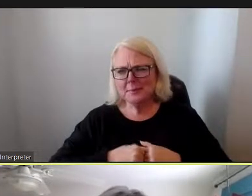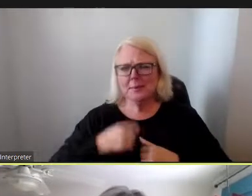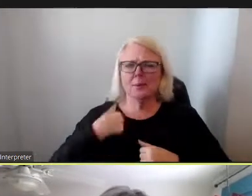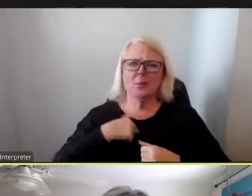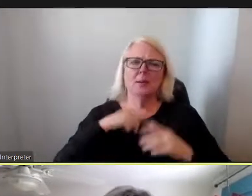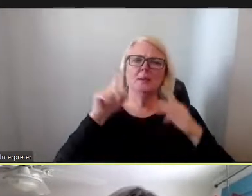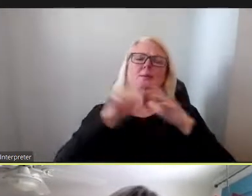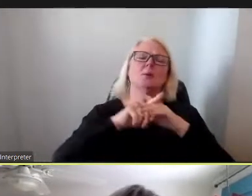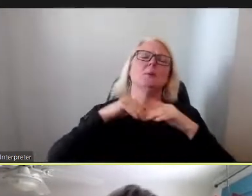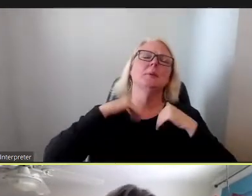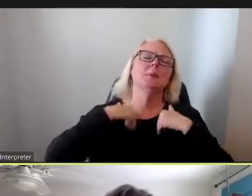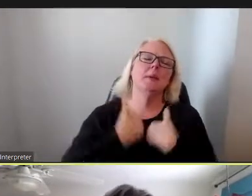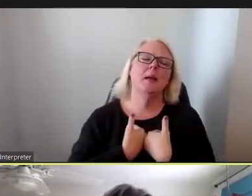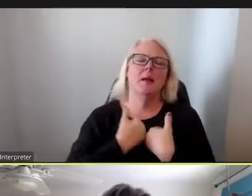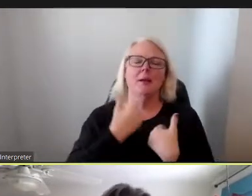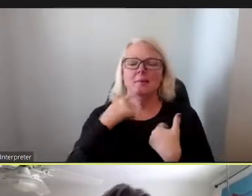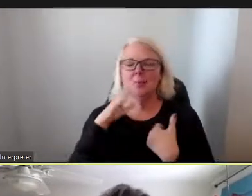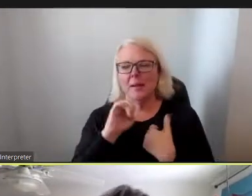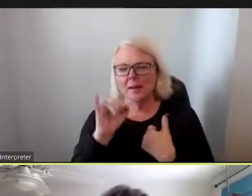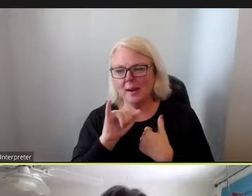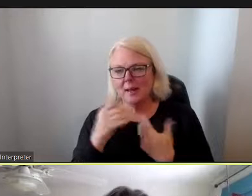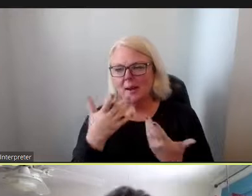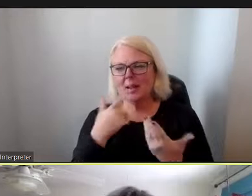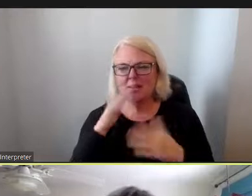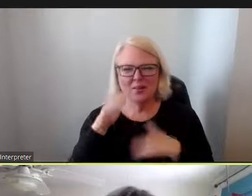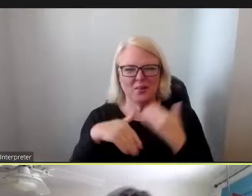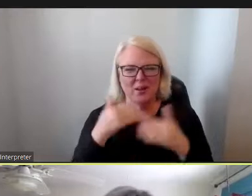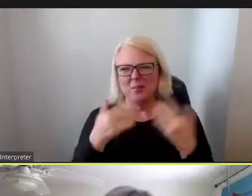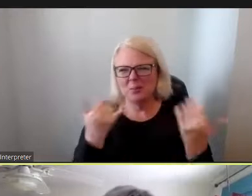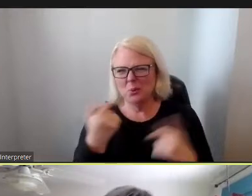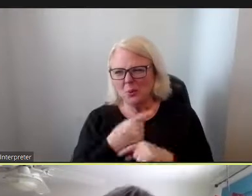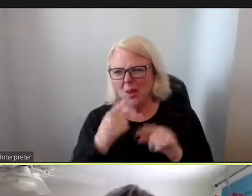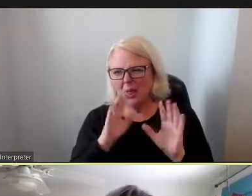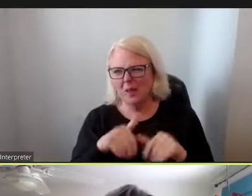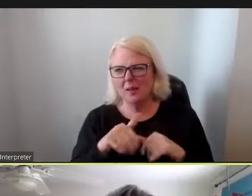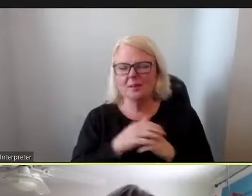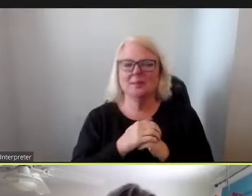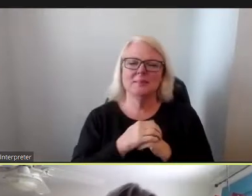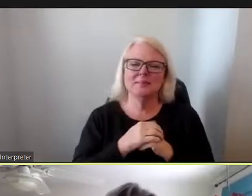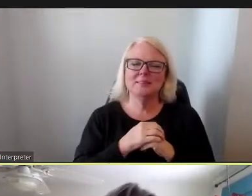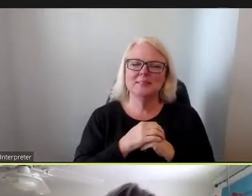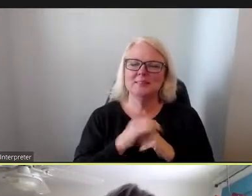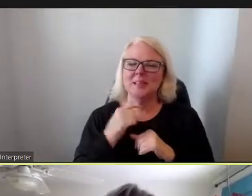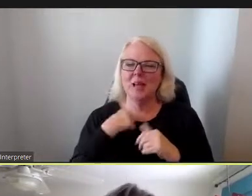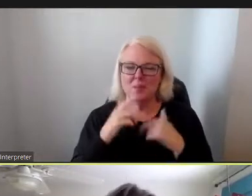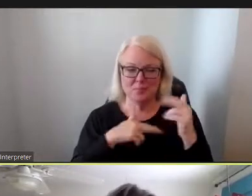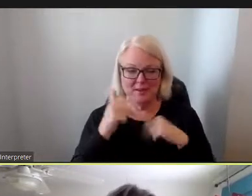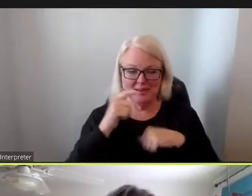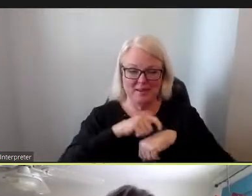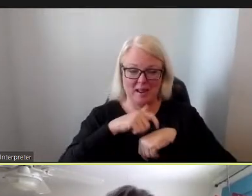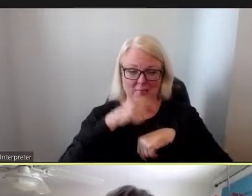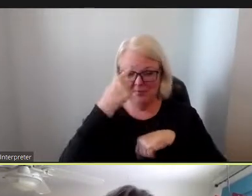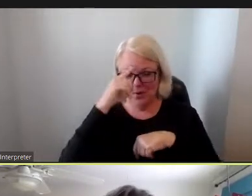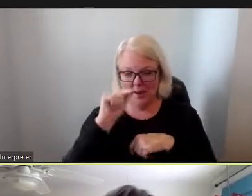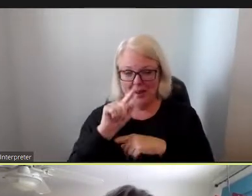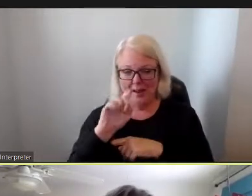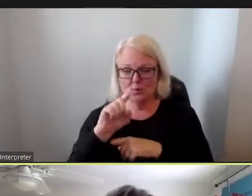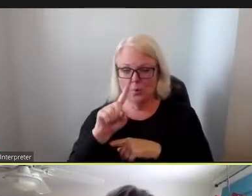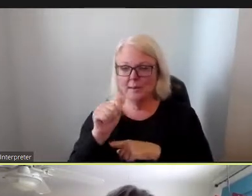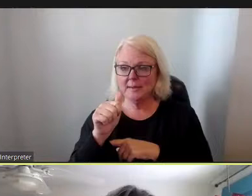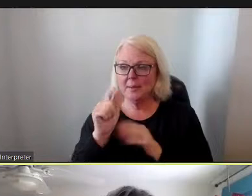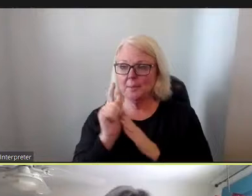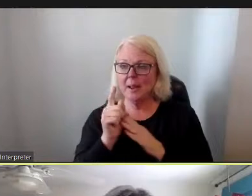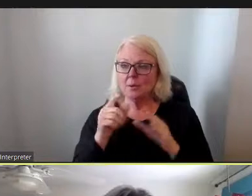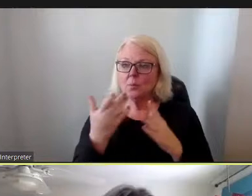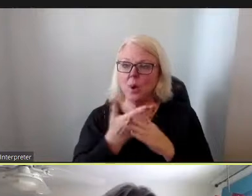show up tired and be like, you know, let's just wrap it up for today. I built in time for at least one 10-minute break per